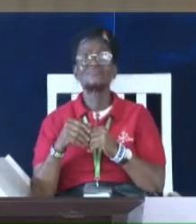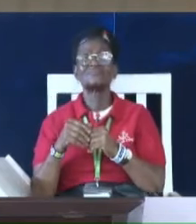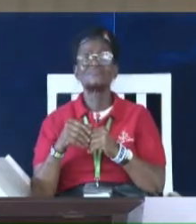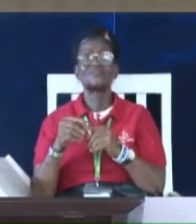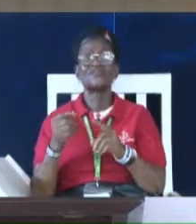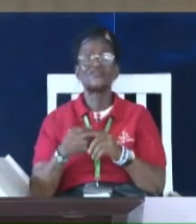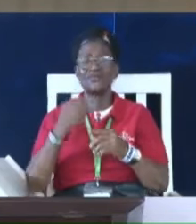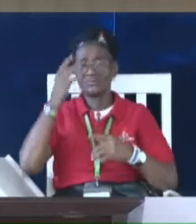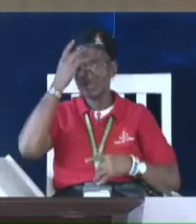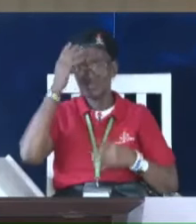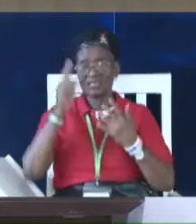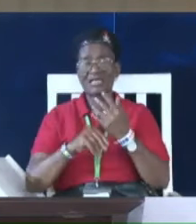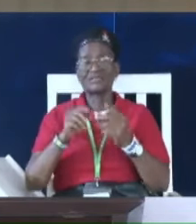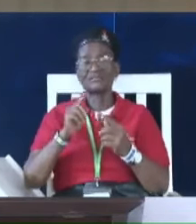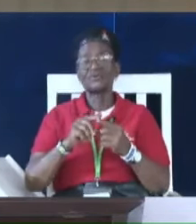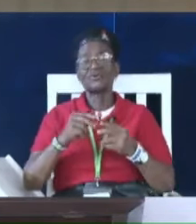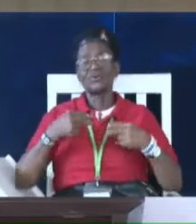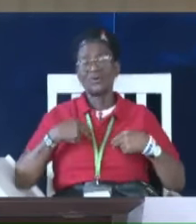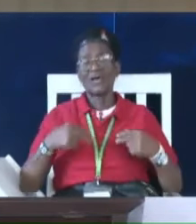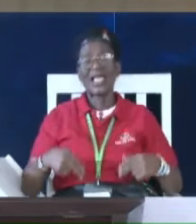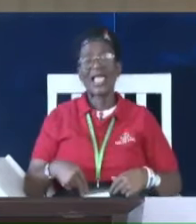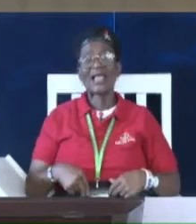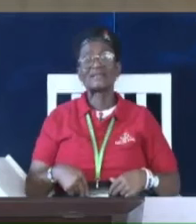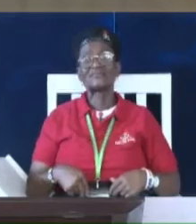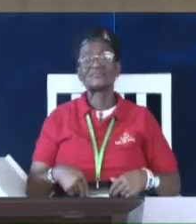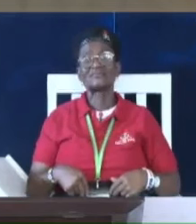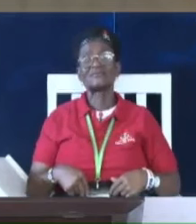from sickness to health,